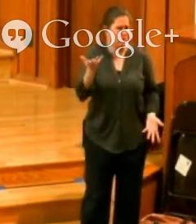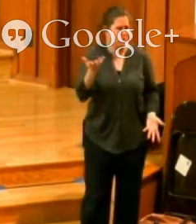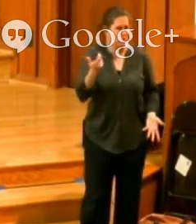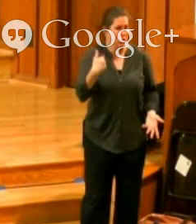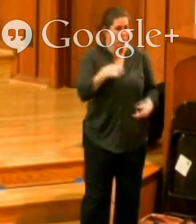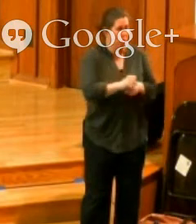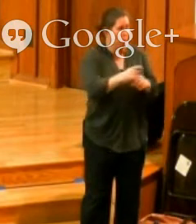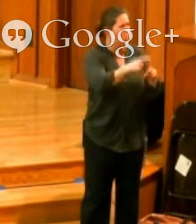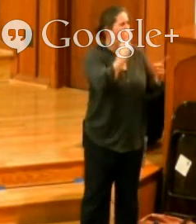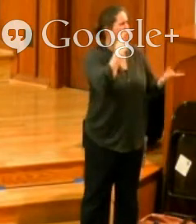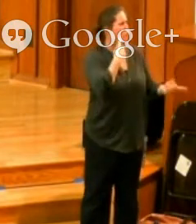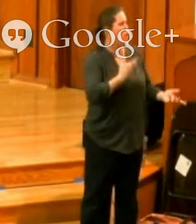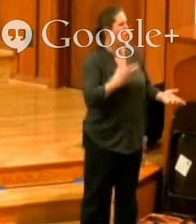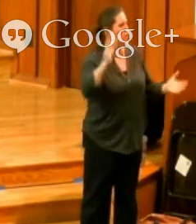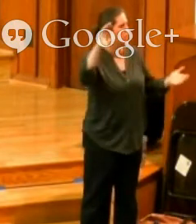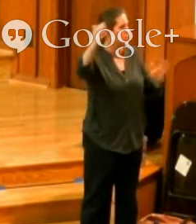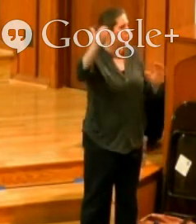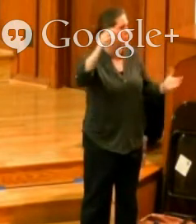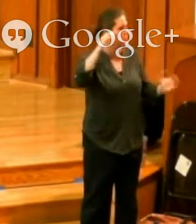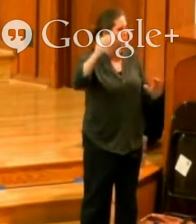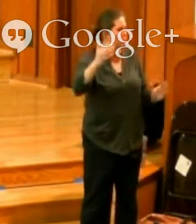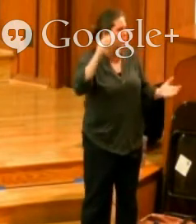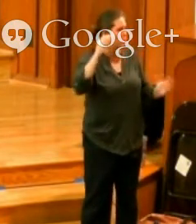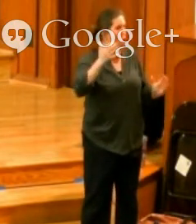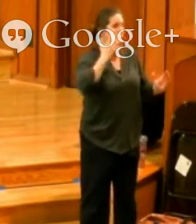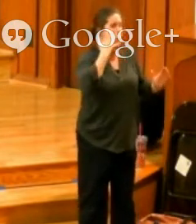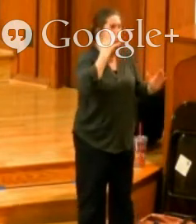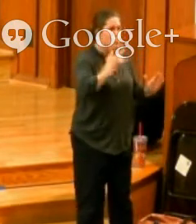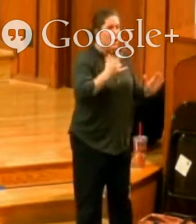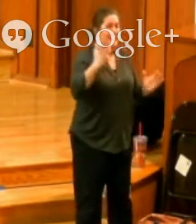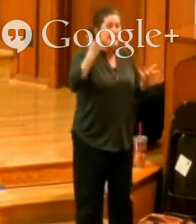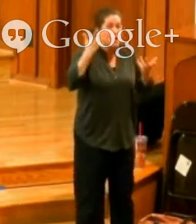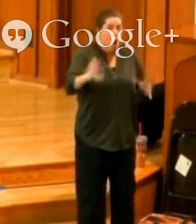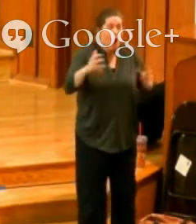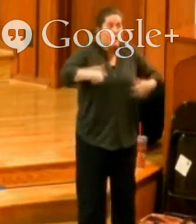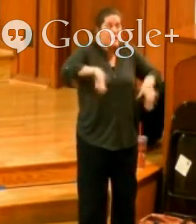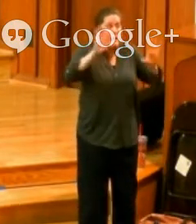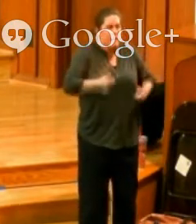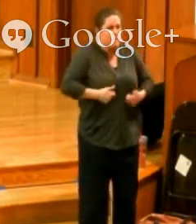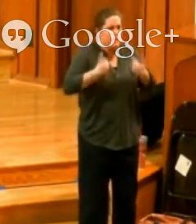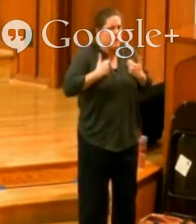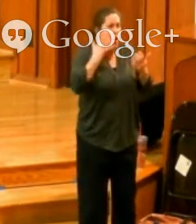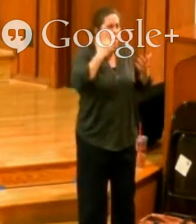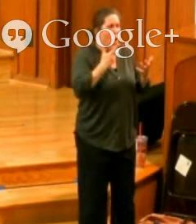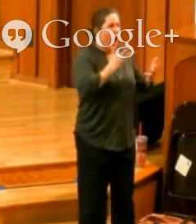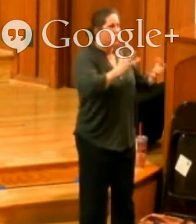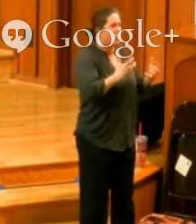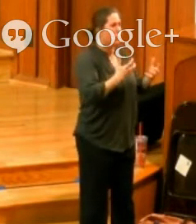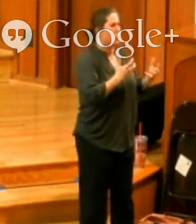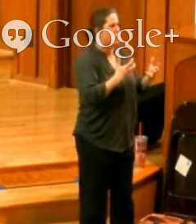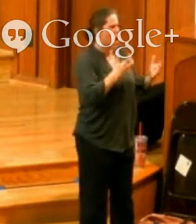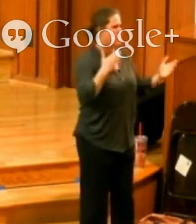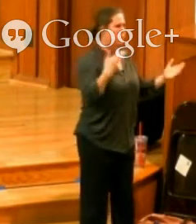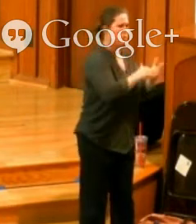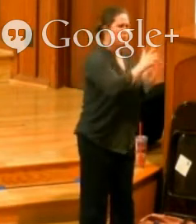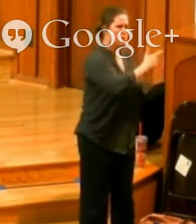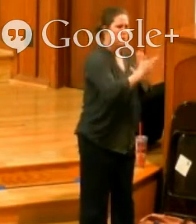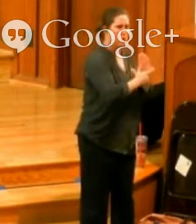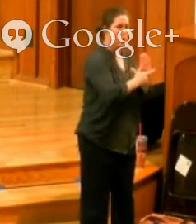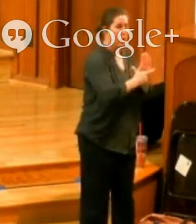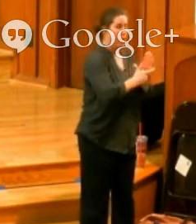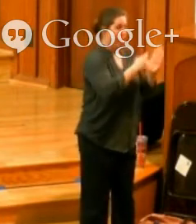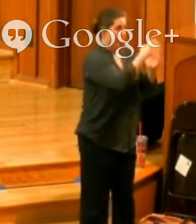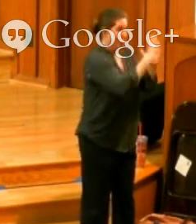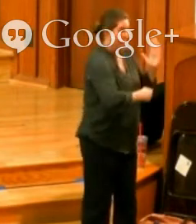Jesus on the cross. Why would we want to do the things, the very things, watch and behold and act out and do the very things that put Jesus